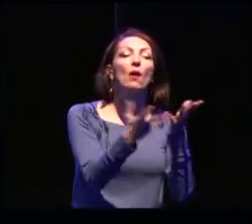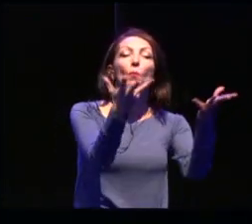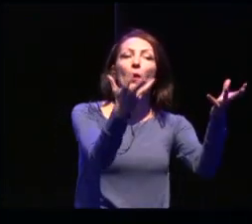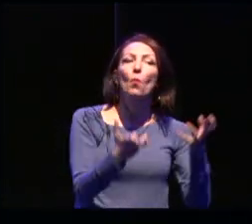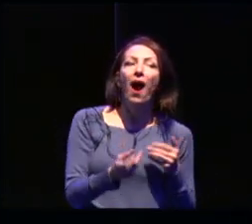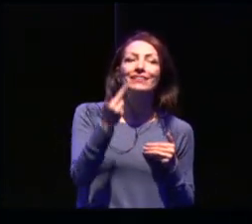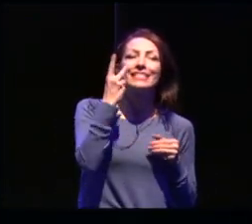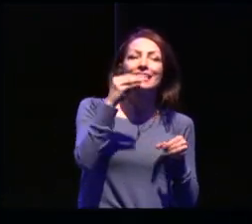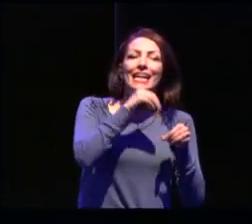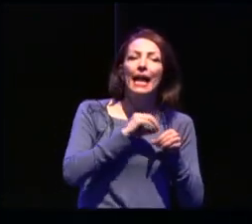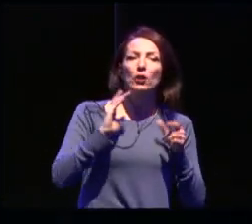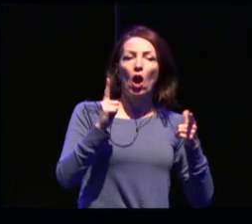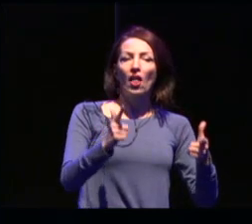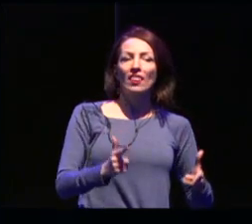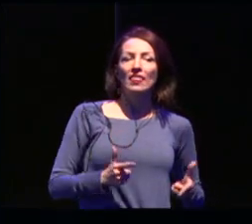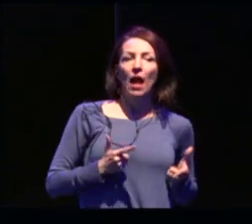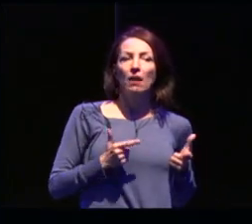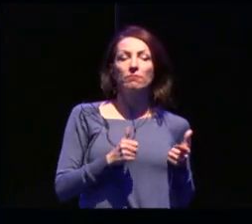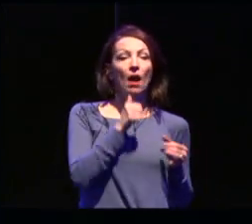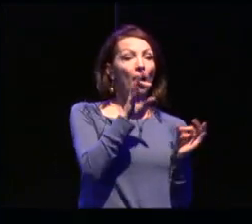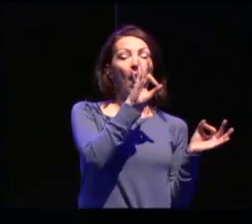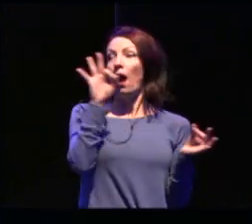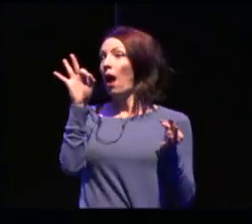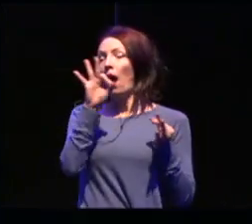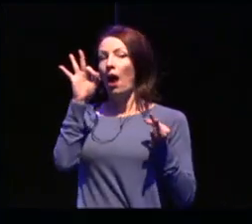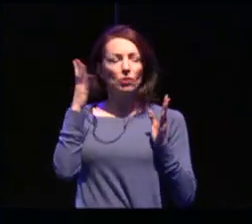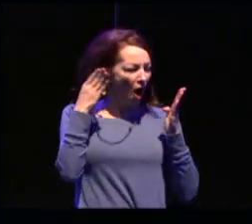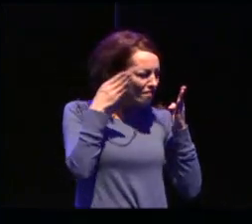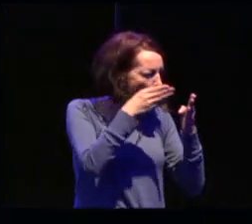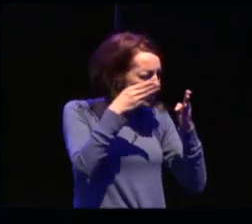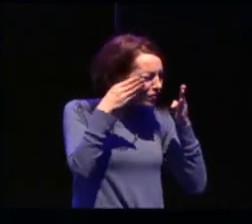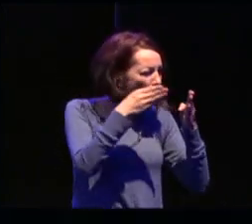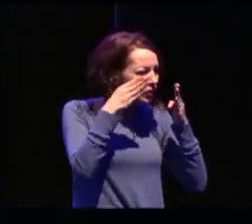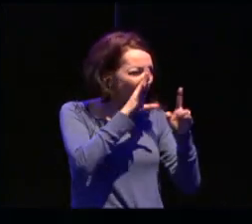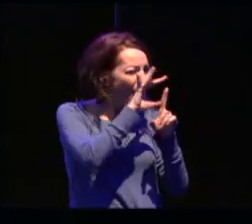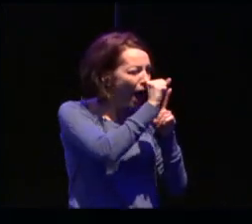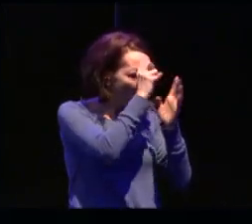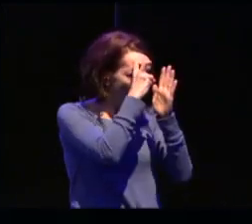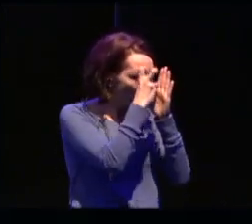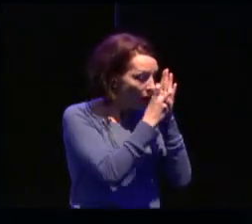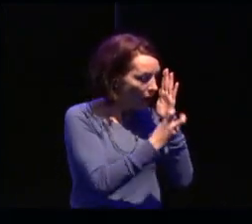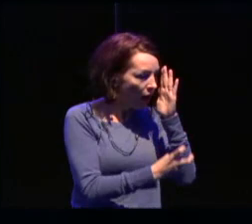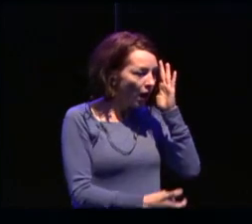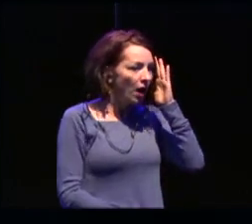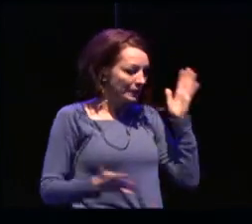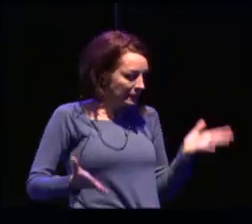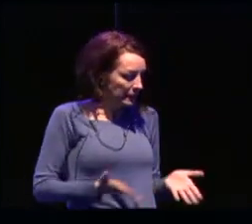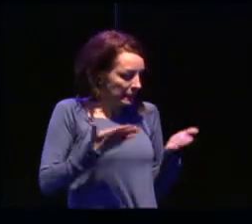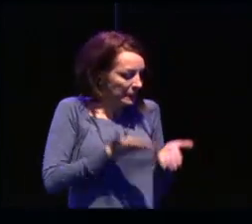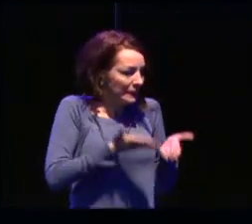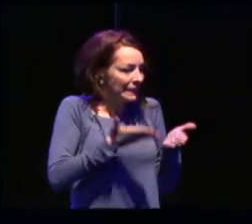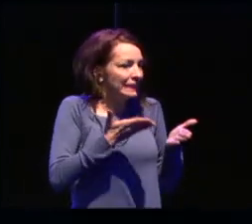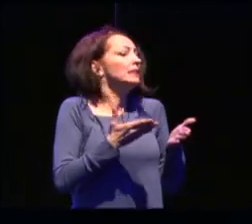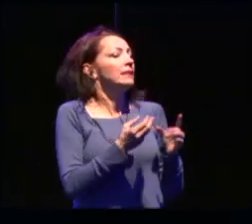our life, pay undistractable attention to it, become interested in it, and then fan that spark